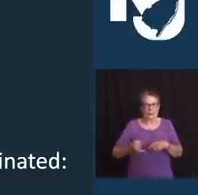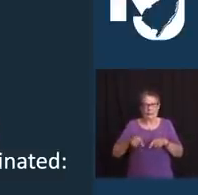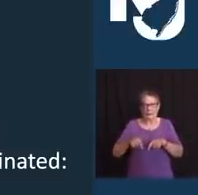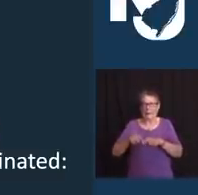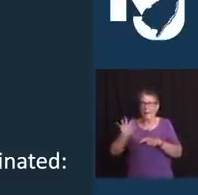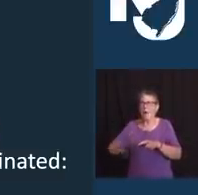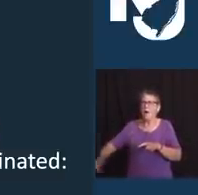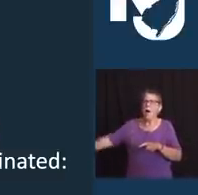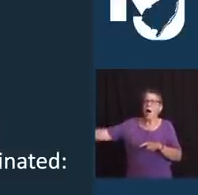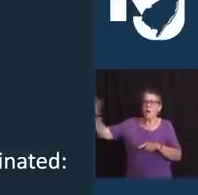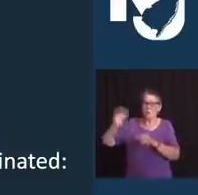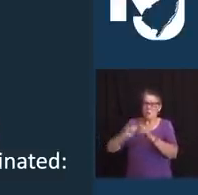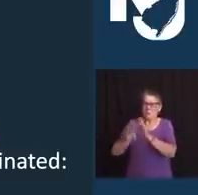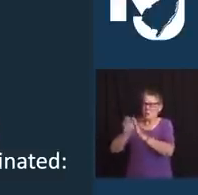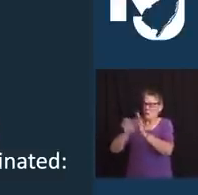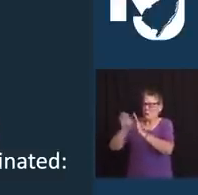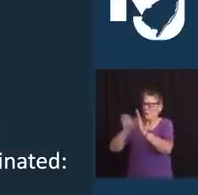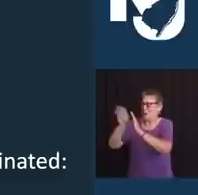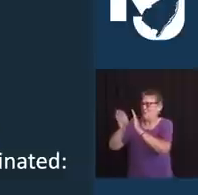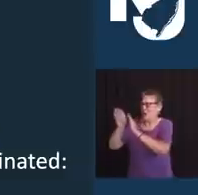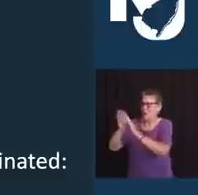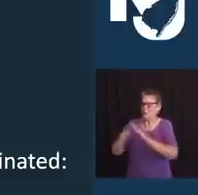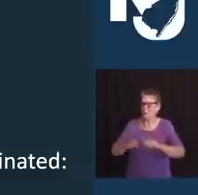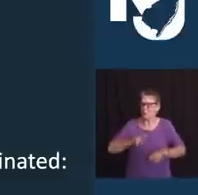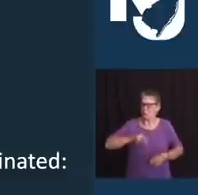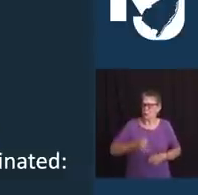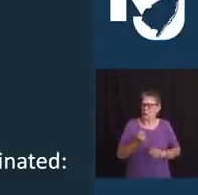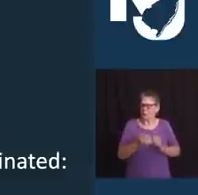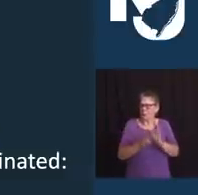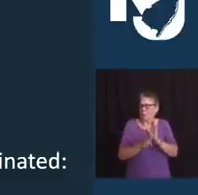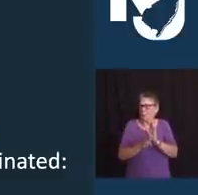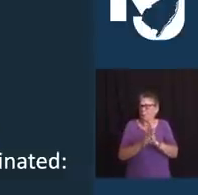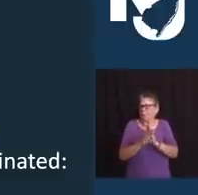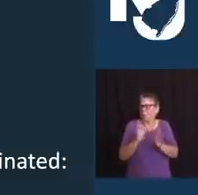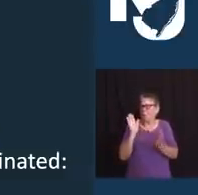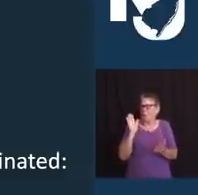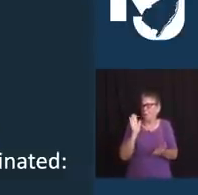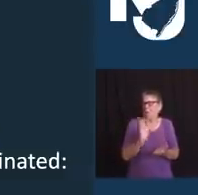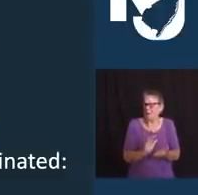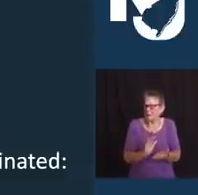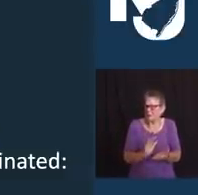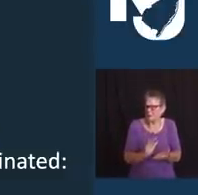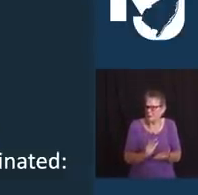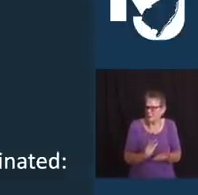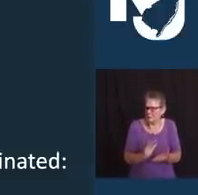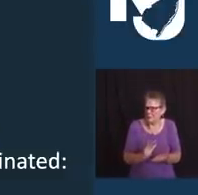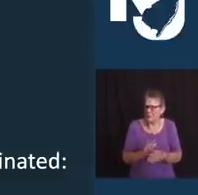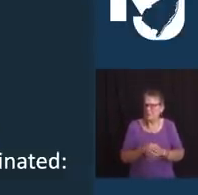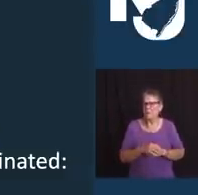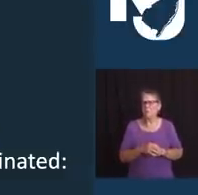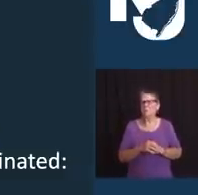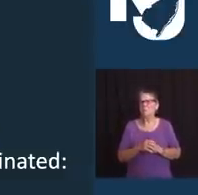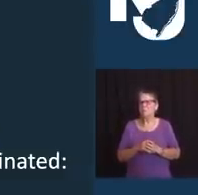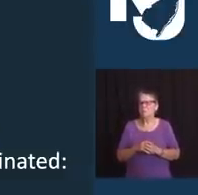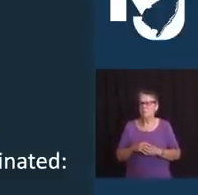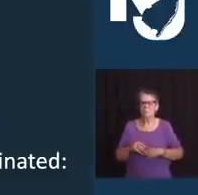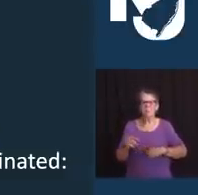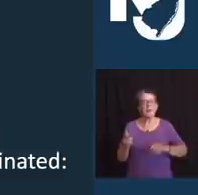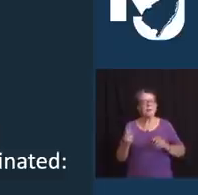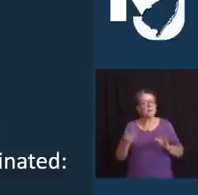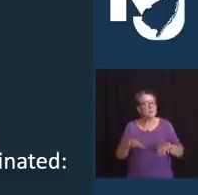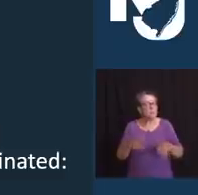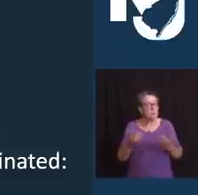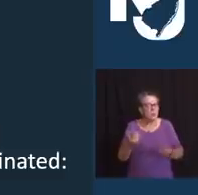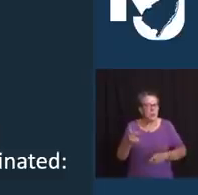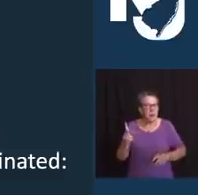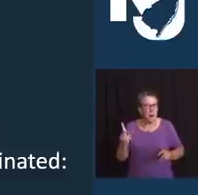a more recent period, July 12th to July 19th, were of people who were unvaccinated or not yet fully